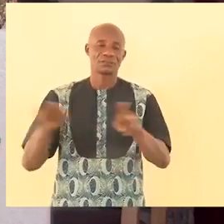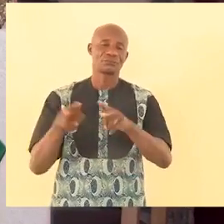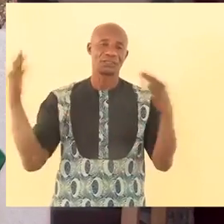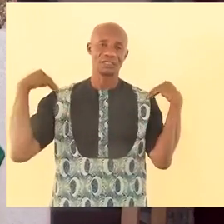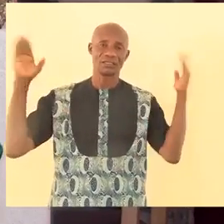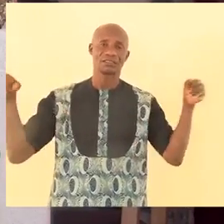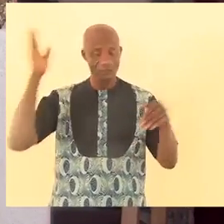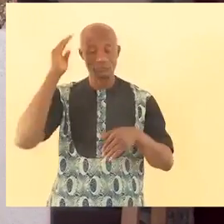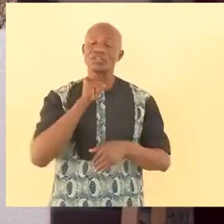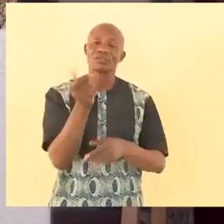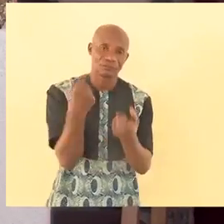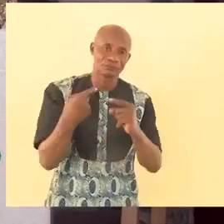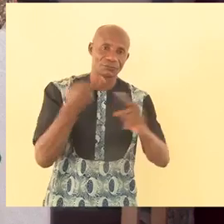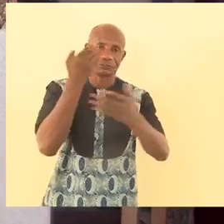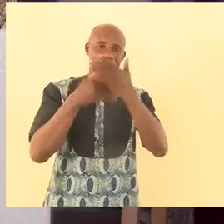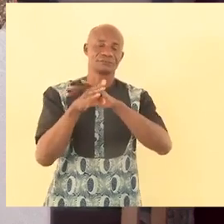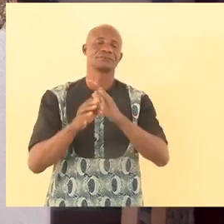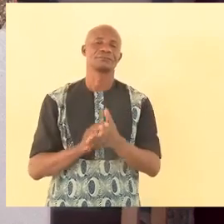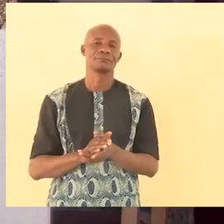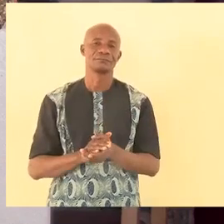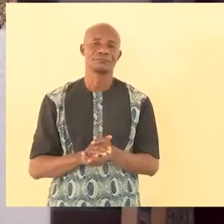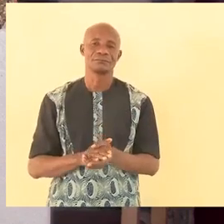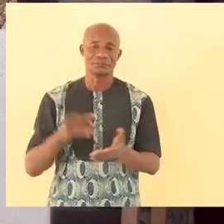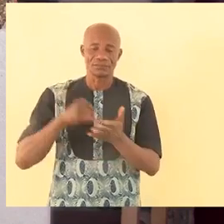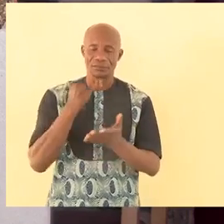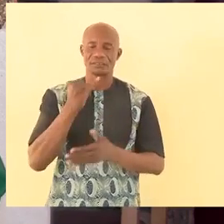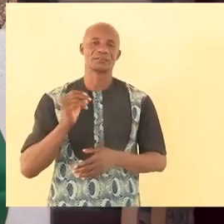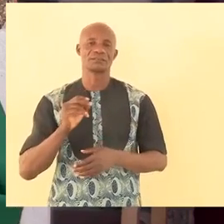heaven to live it for us. It is we.